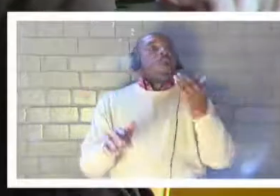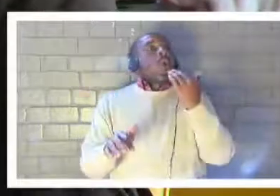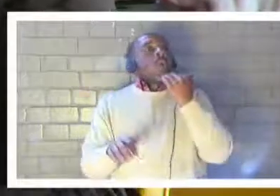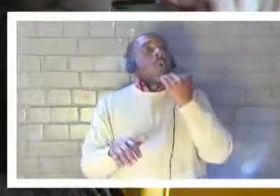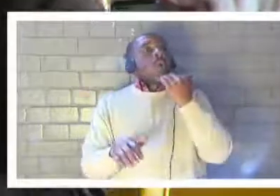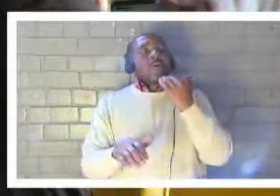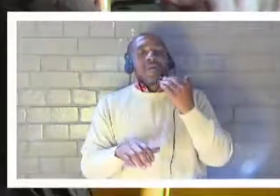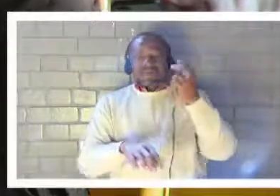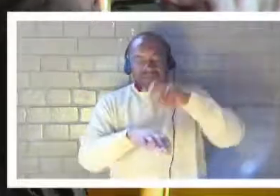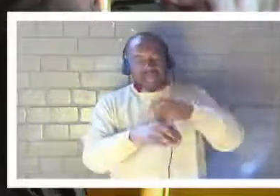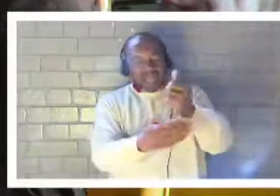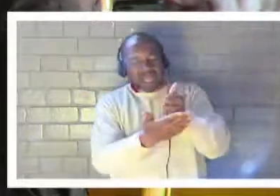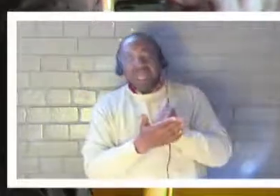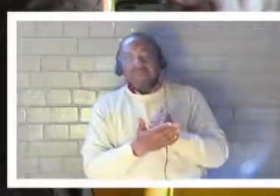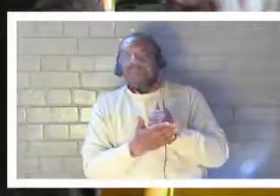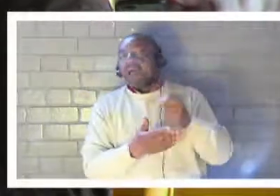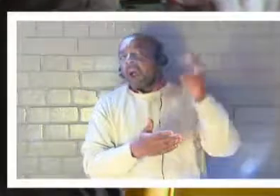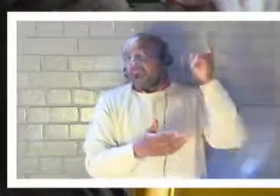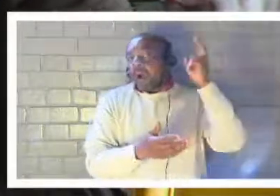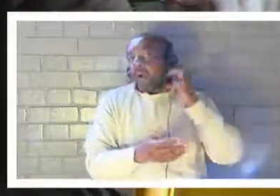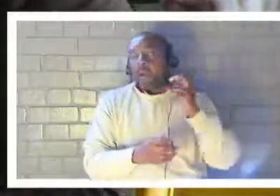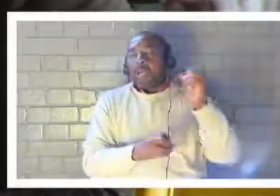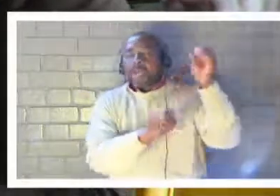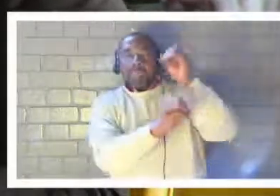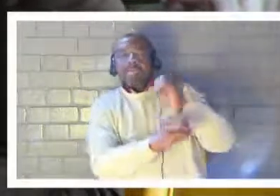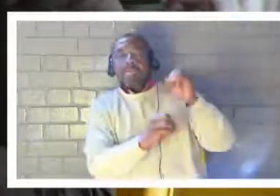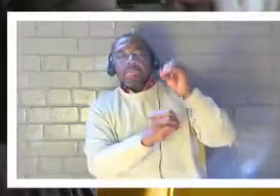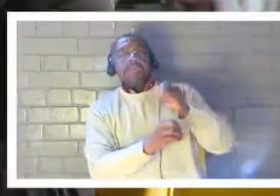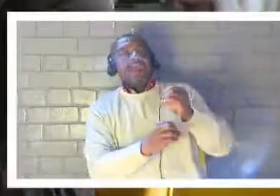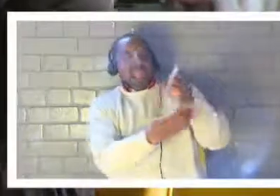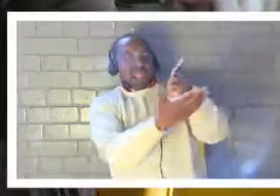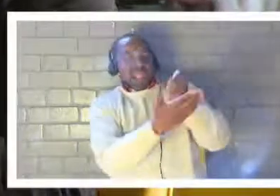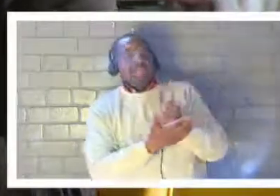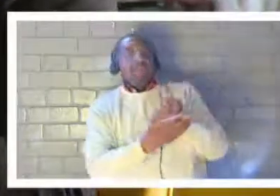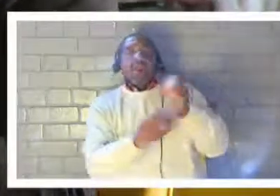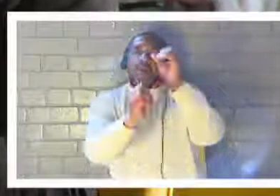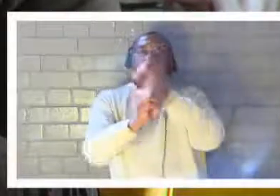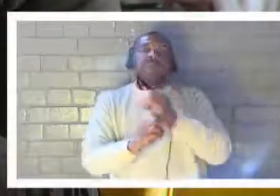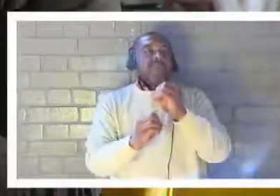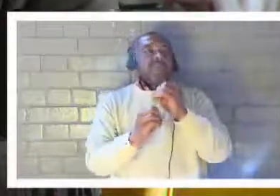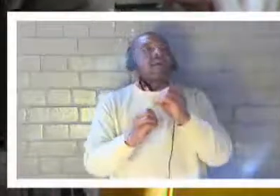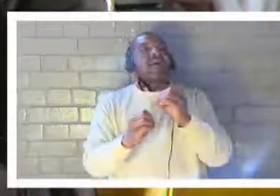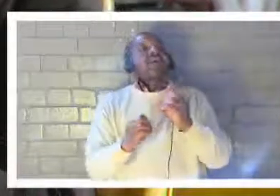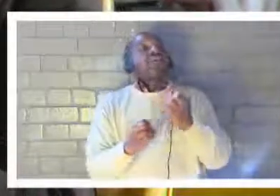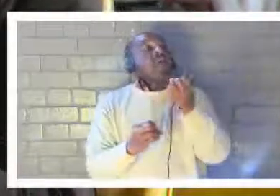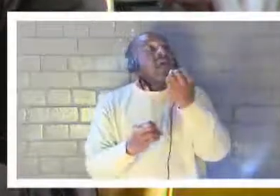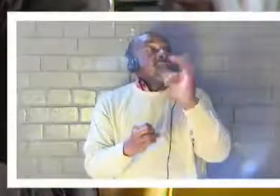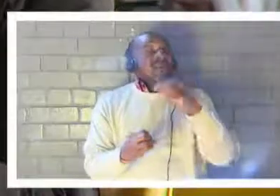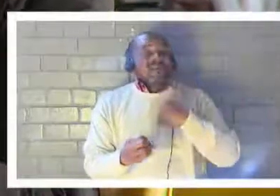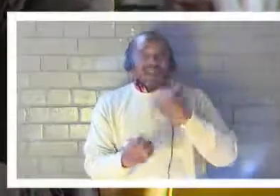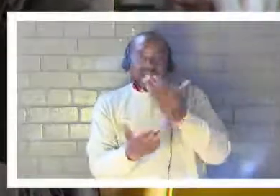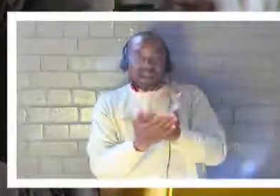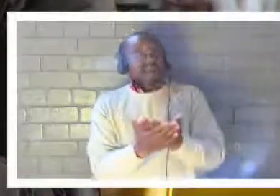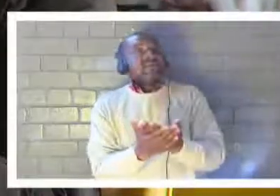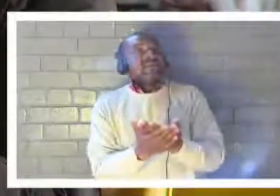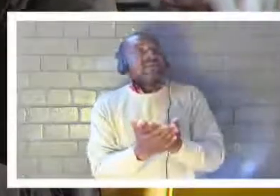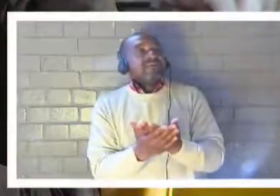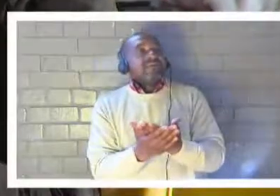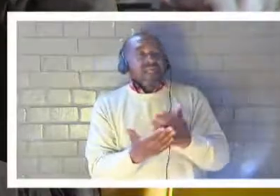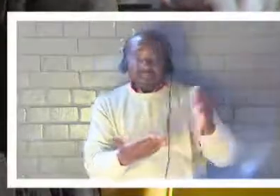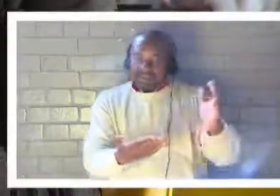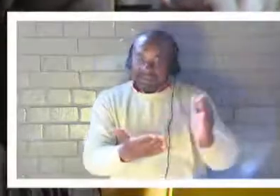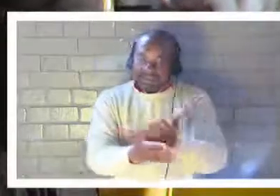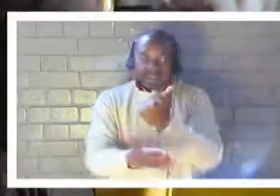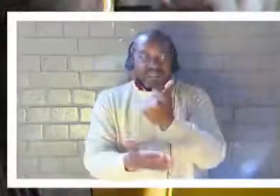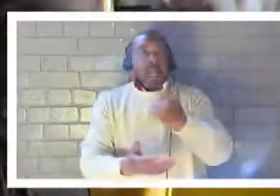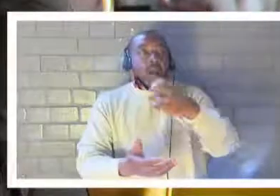that. So if maybe, Chairperson, we can just take all this responsibility of